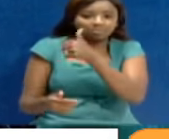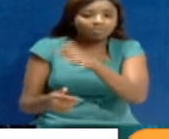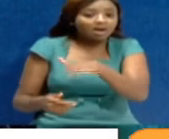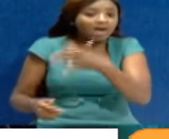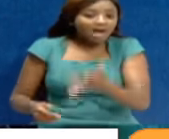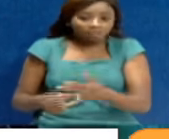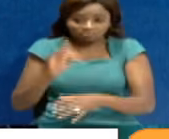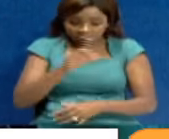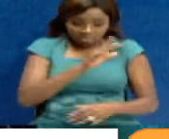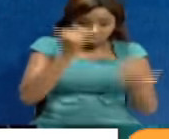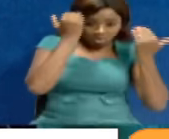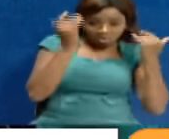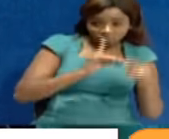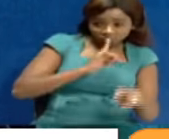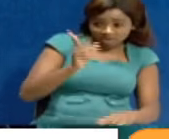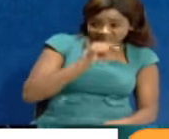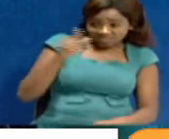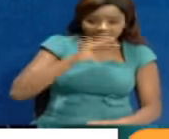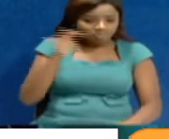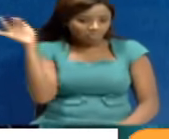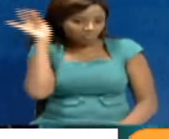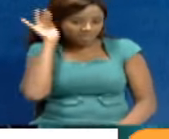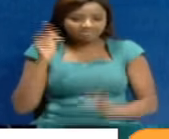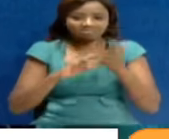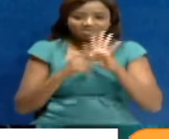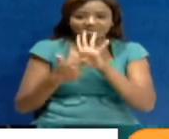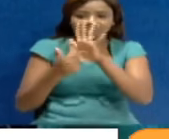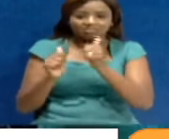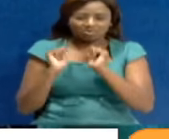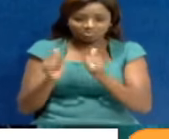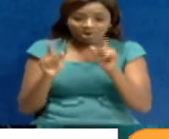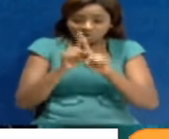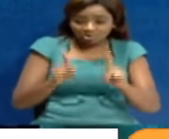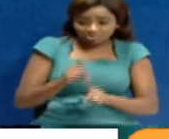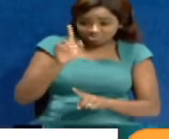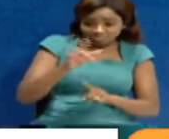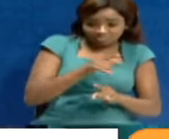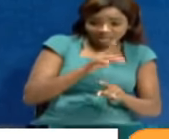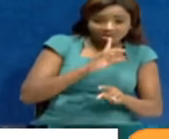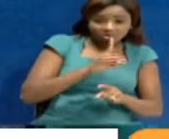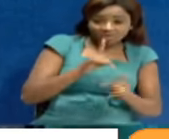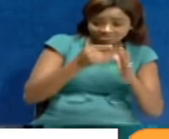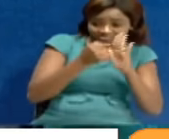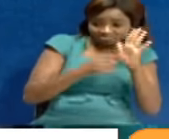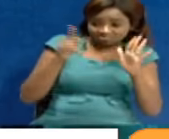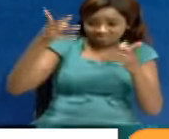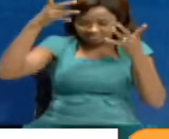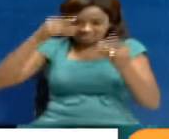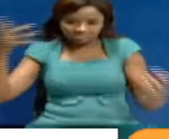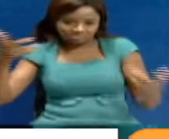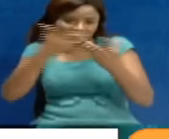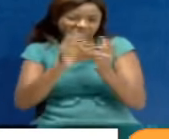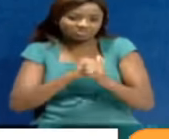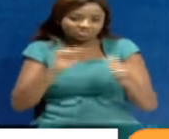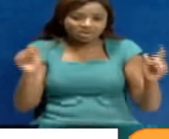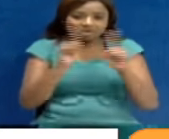if they obey court orders, if they align their decisions to match the outcome of the courts. There is something important that Okiya raised,